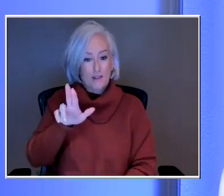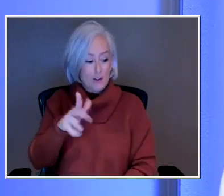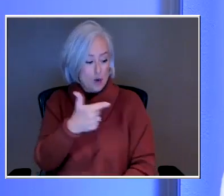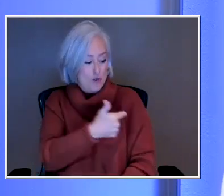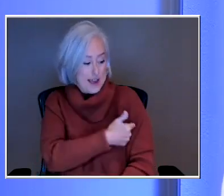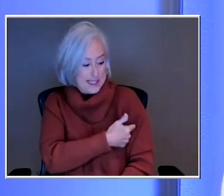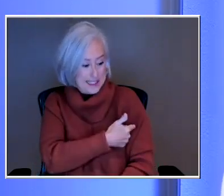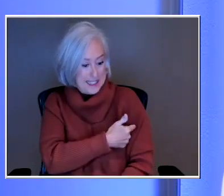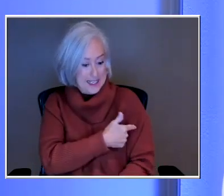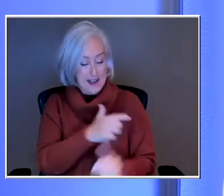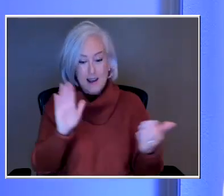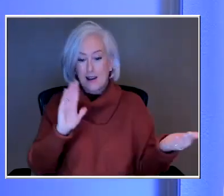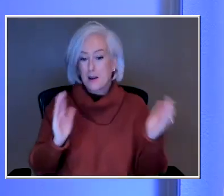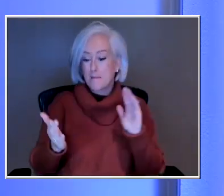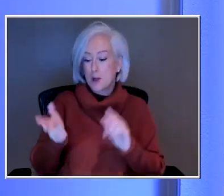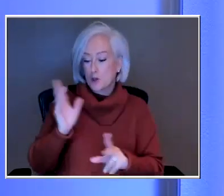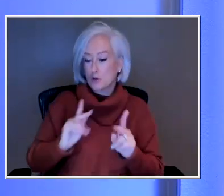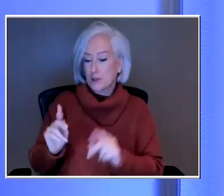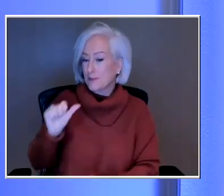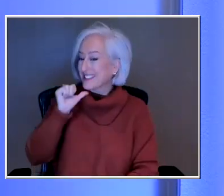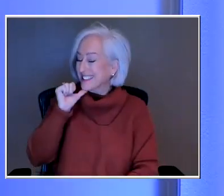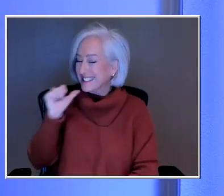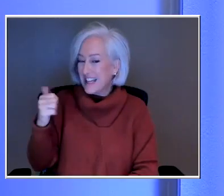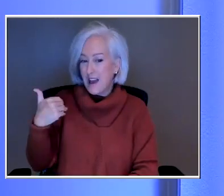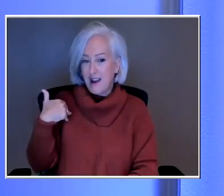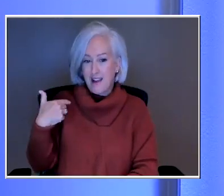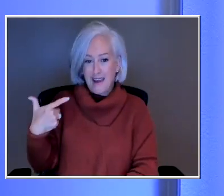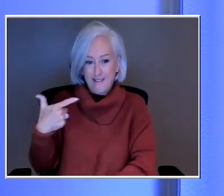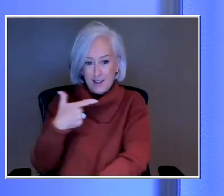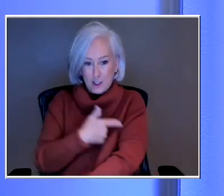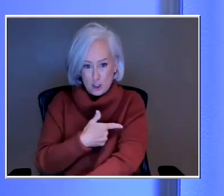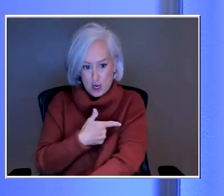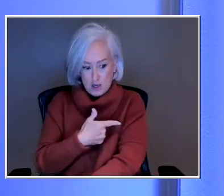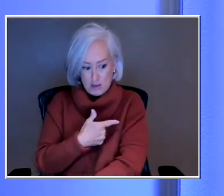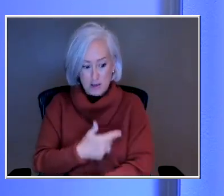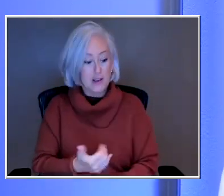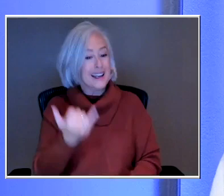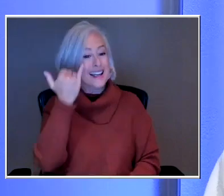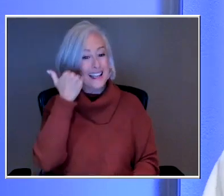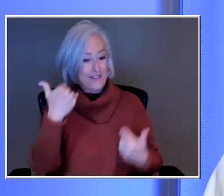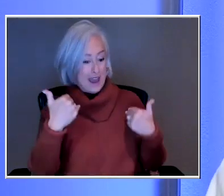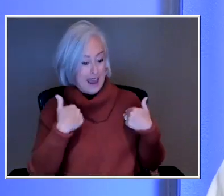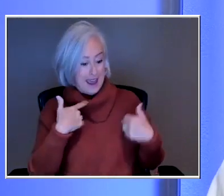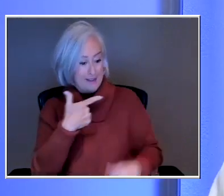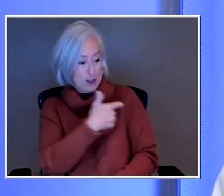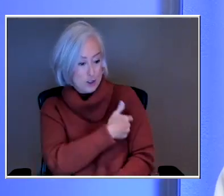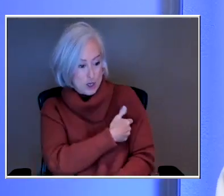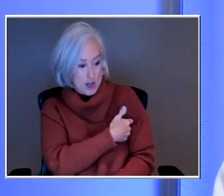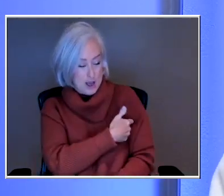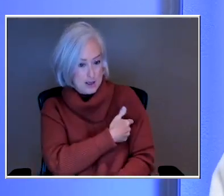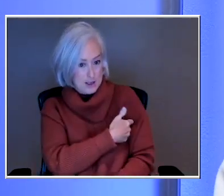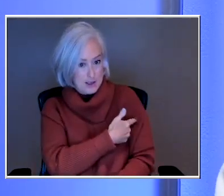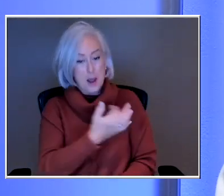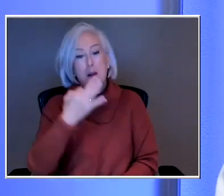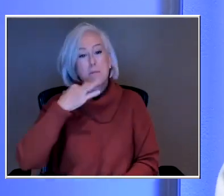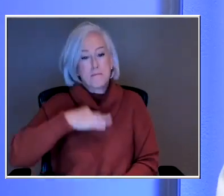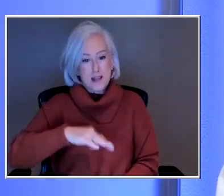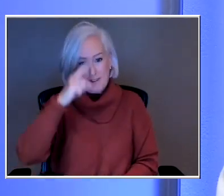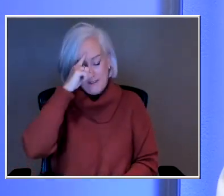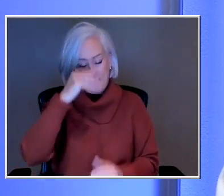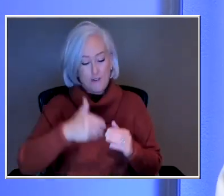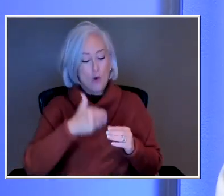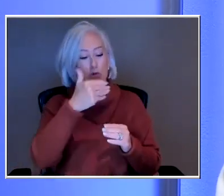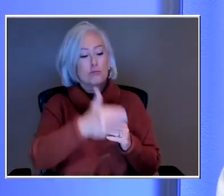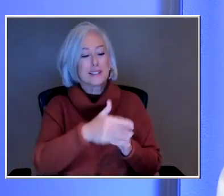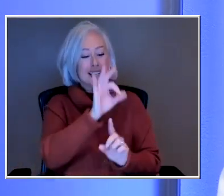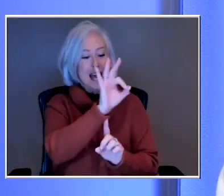a benefit for the people that got the influenza vaccine in the next 9 months with reduced heart